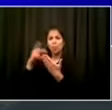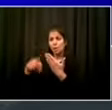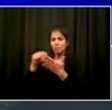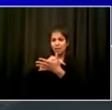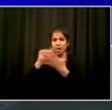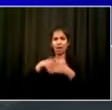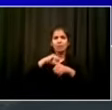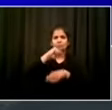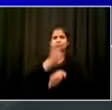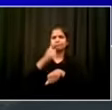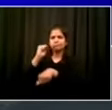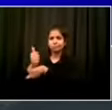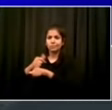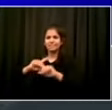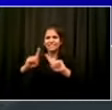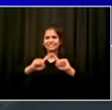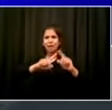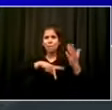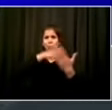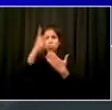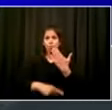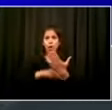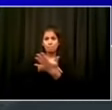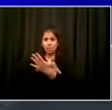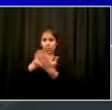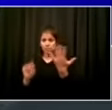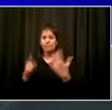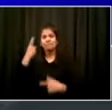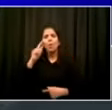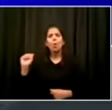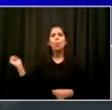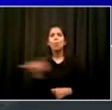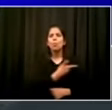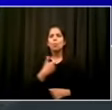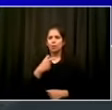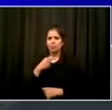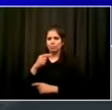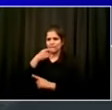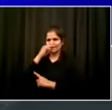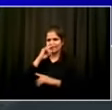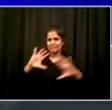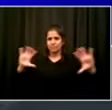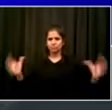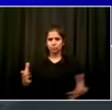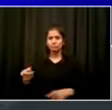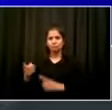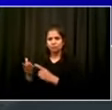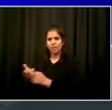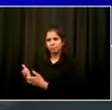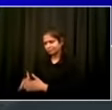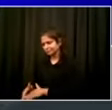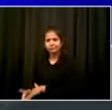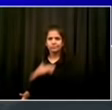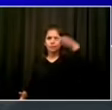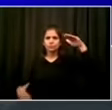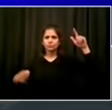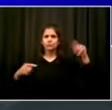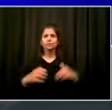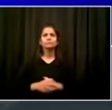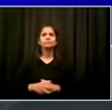in February, a time that seems a long time ago, we talked about adding support for our young people. We talked about Commissioner Shea's new focus